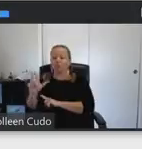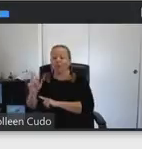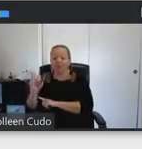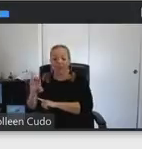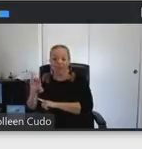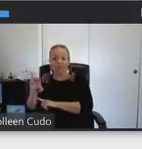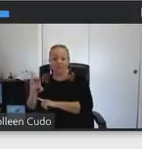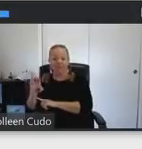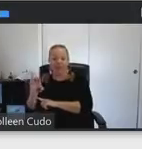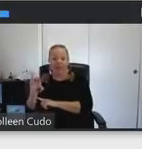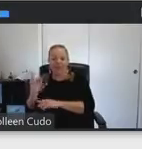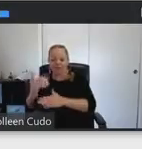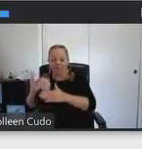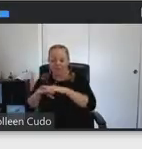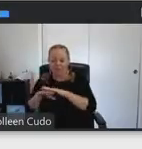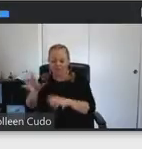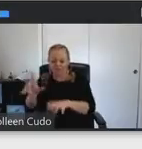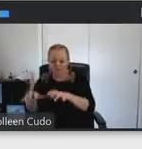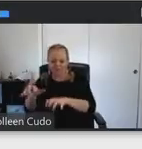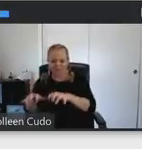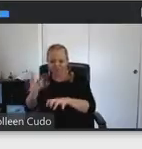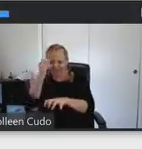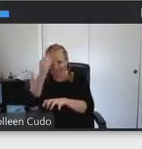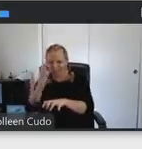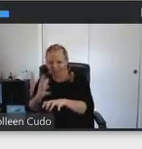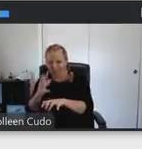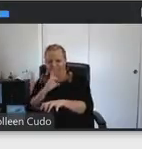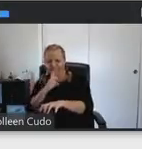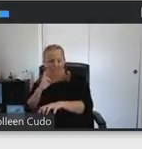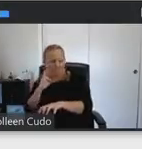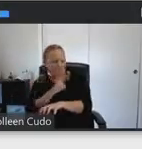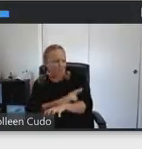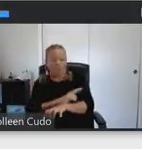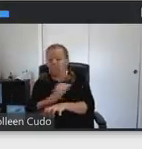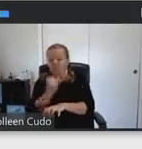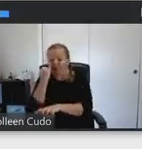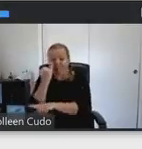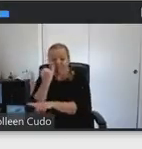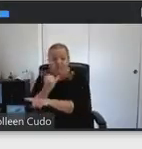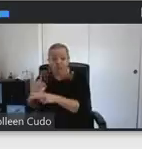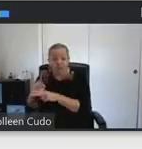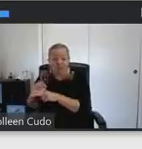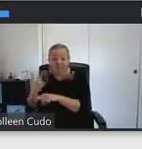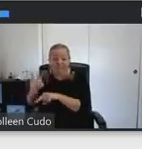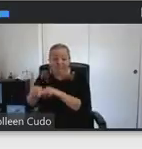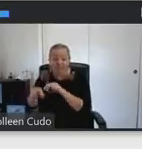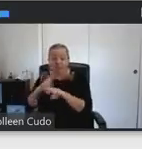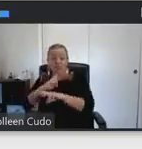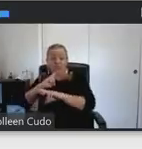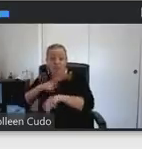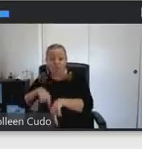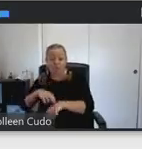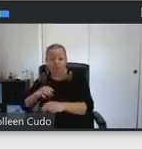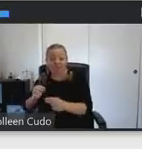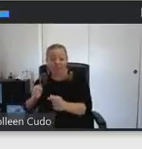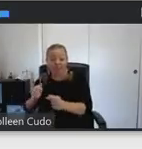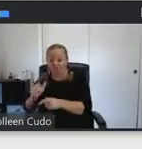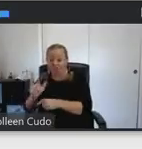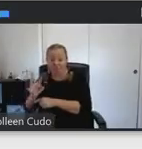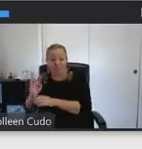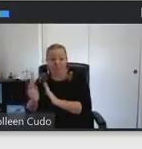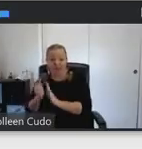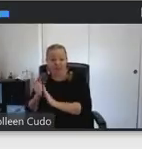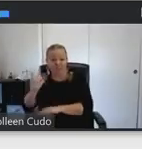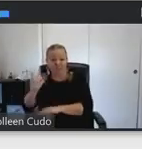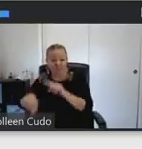and reporting that in a timely manner. So if laboratories are not able to report cases to us within 24 hours,